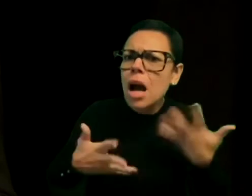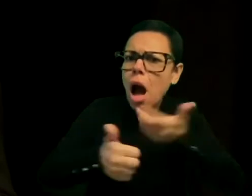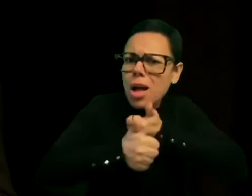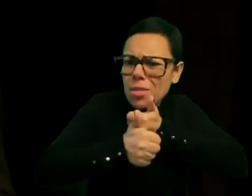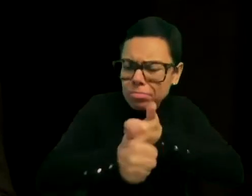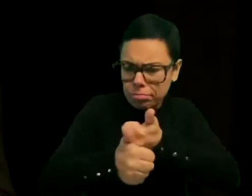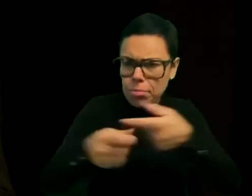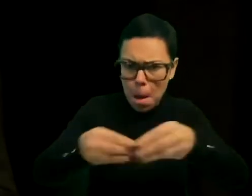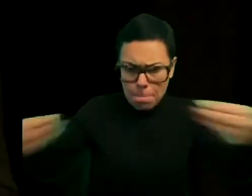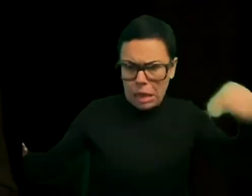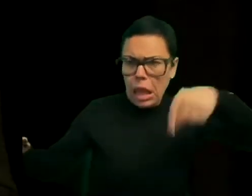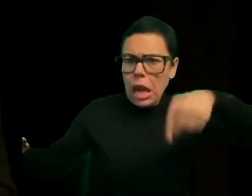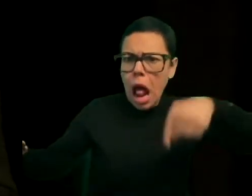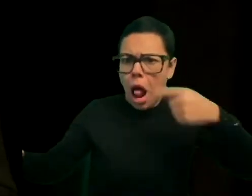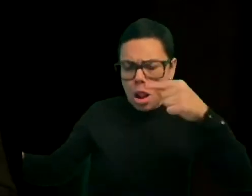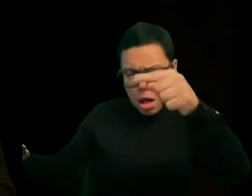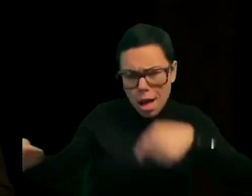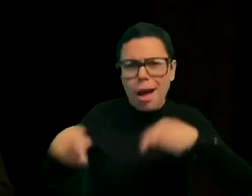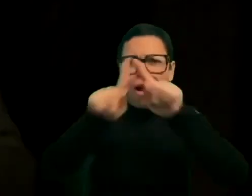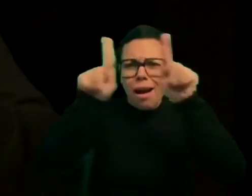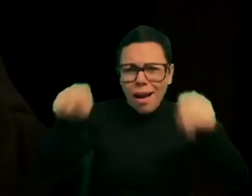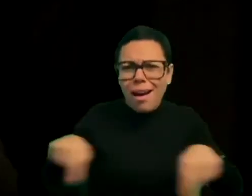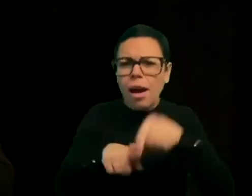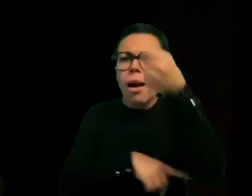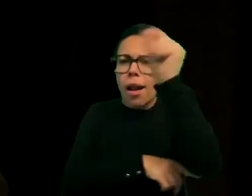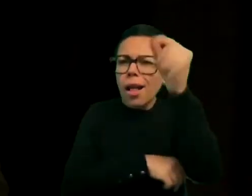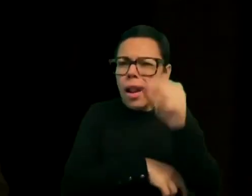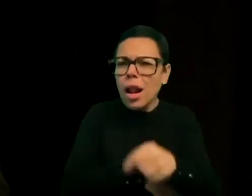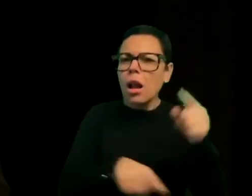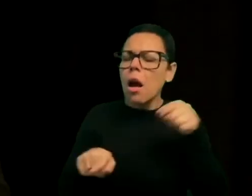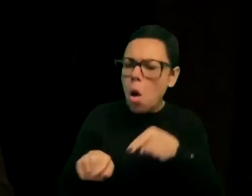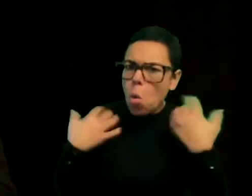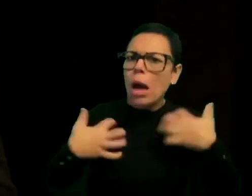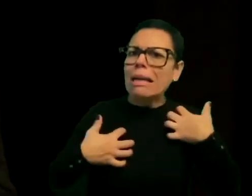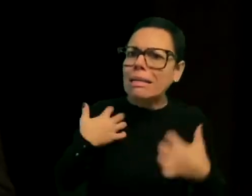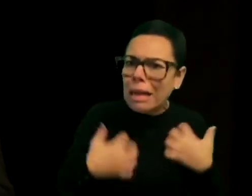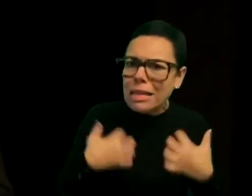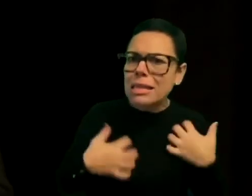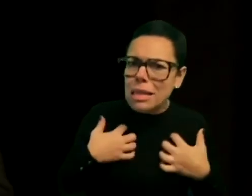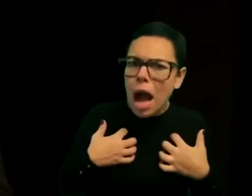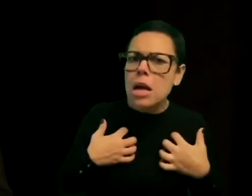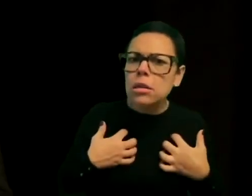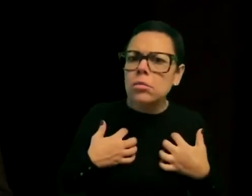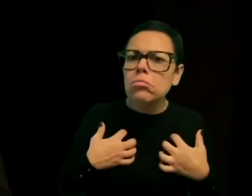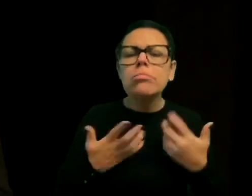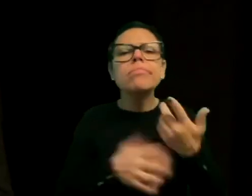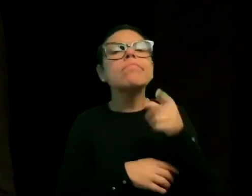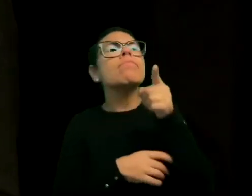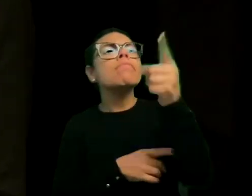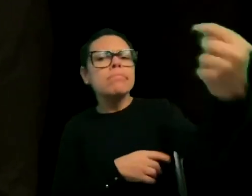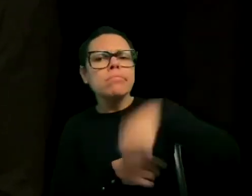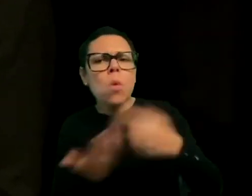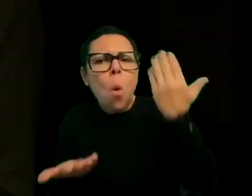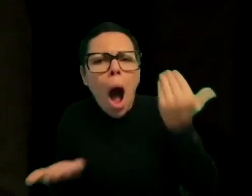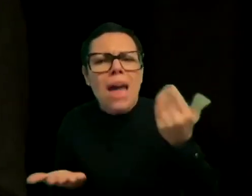interesting tool, but they come to the sessions to really get an explanation, to ask questions, etc. Do people